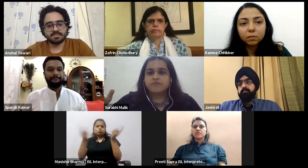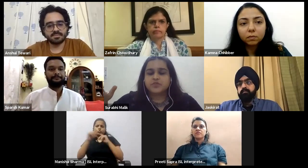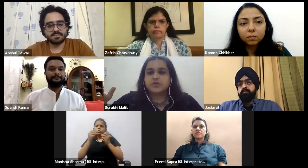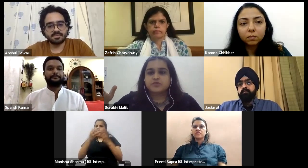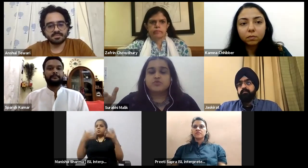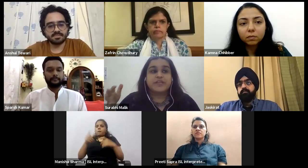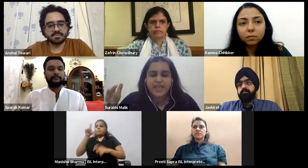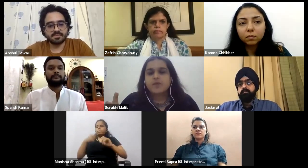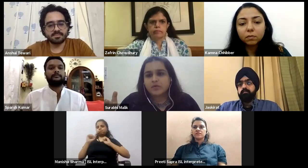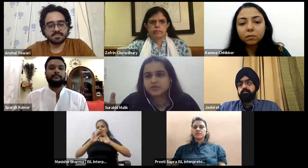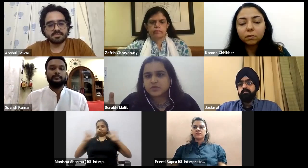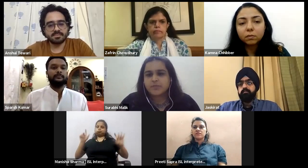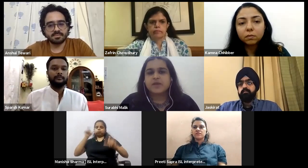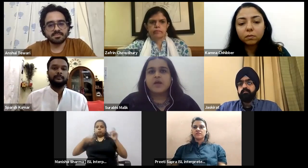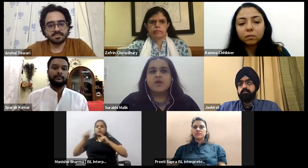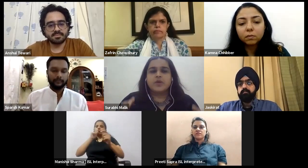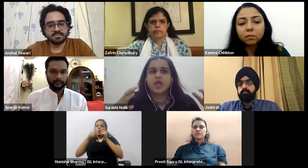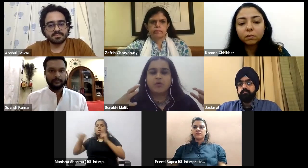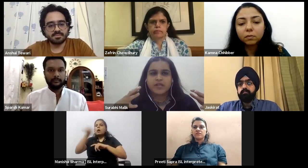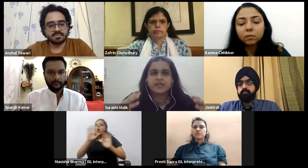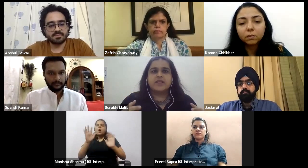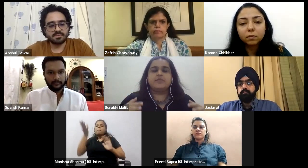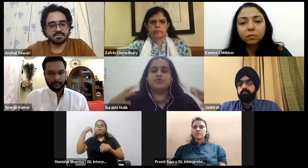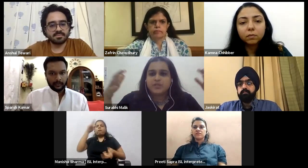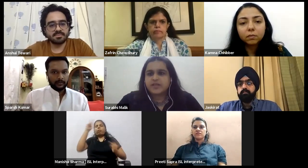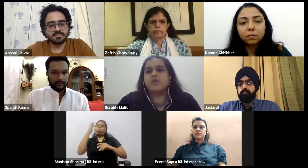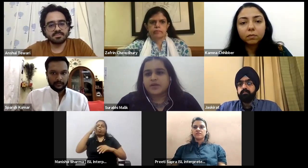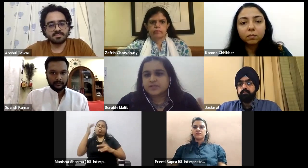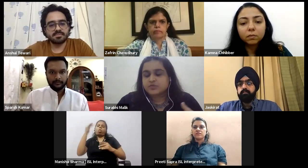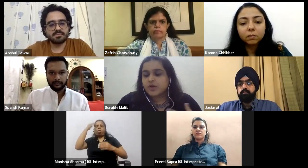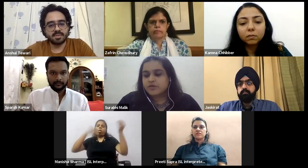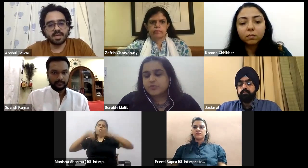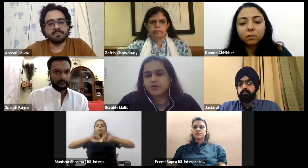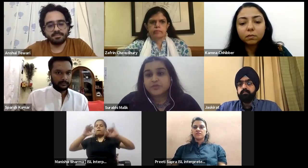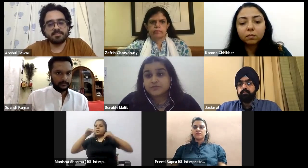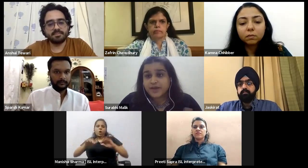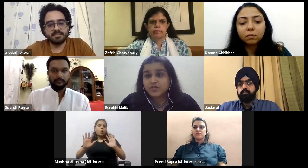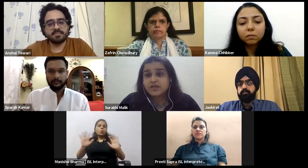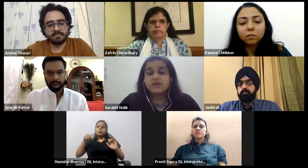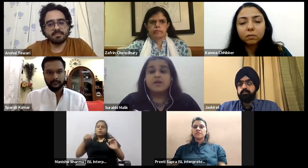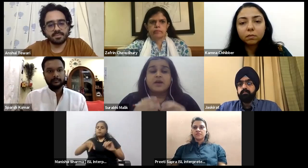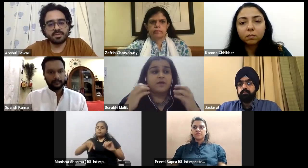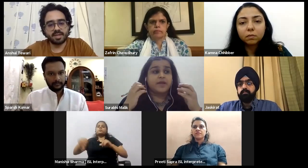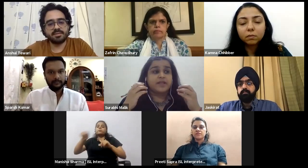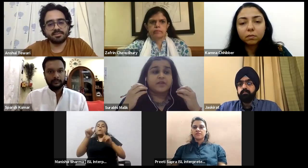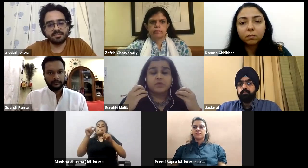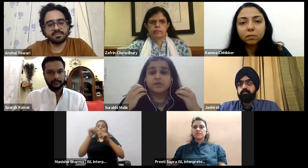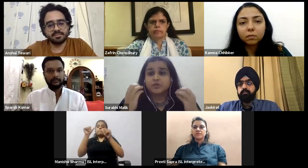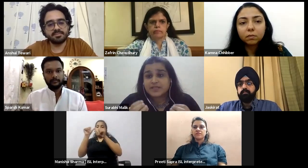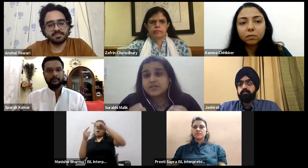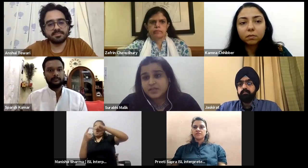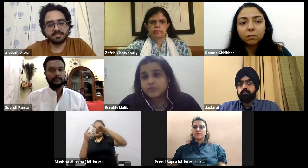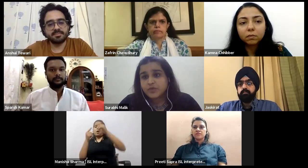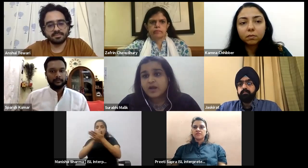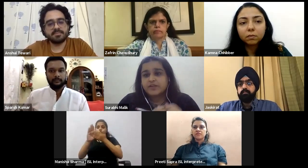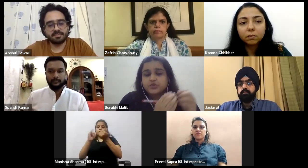now of journalists who care about this topic, we are now taking them to the end audience through our new program, which is Factshala. And I think,